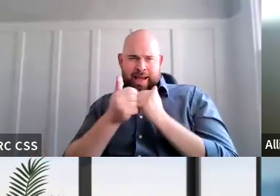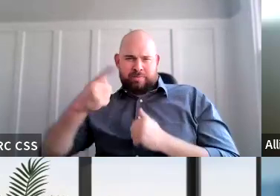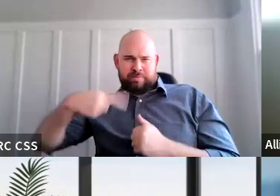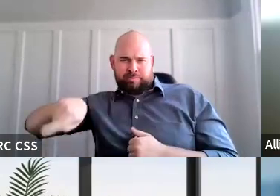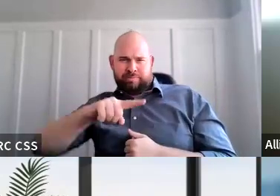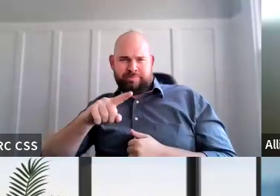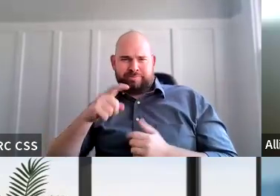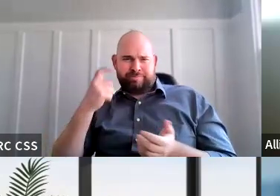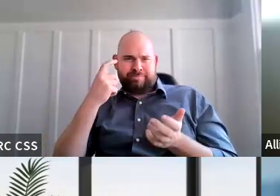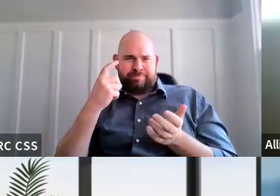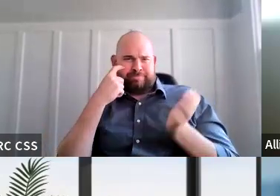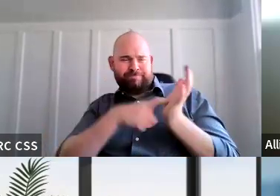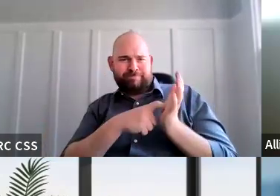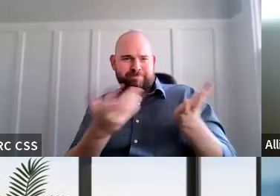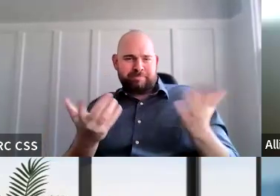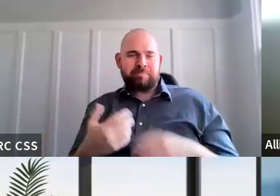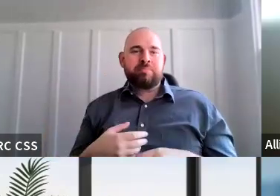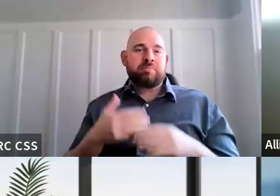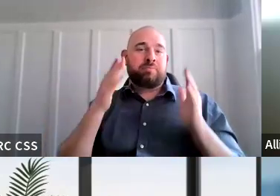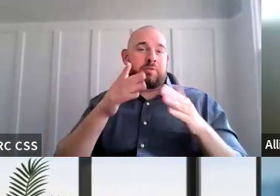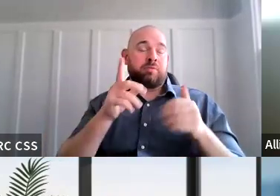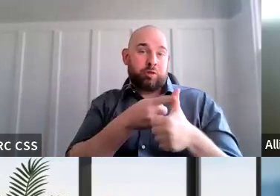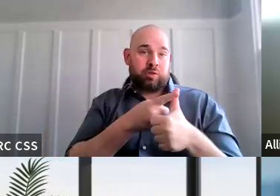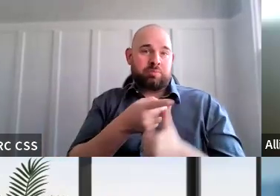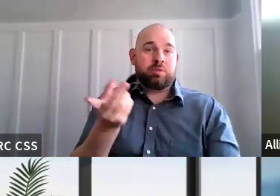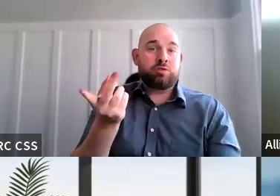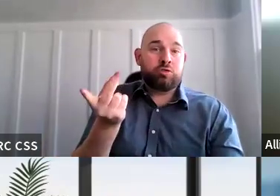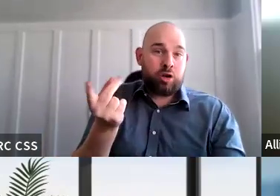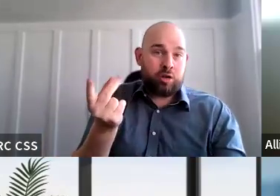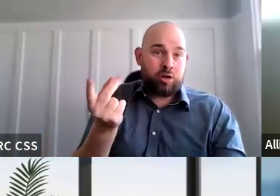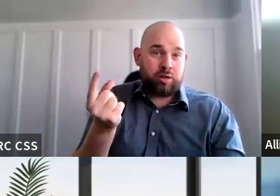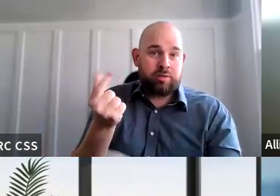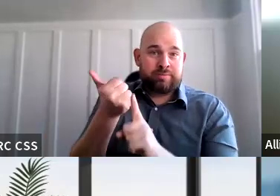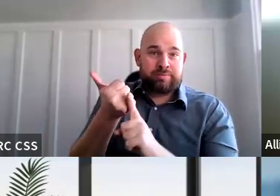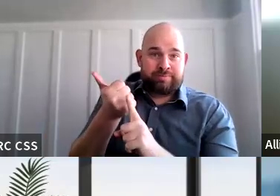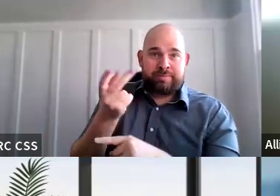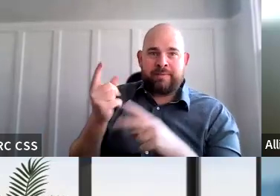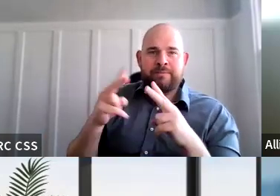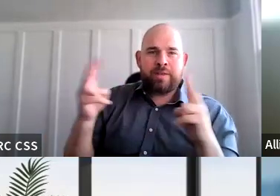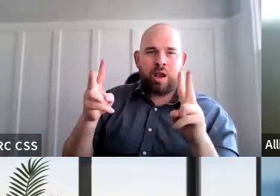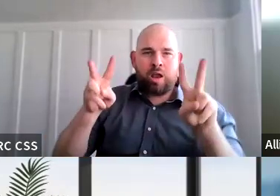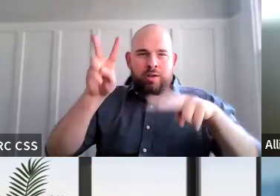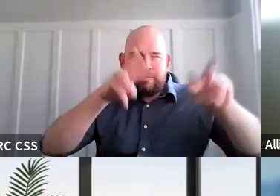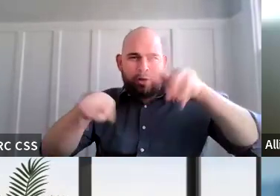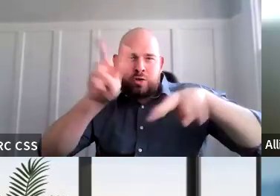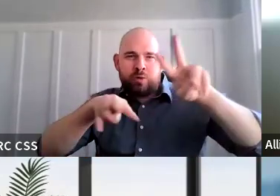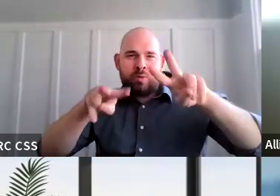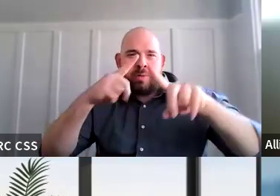owners. So if a hearing owner is making sounds, right, they're speaking, they're making those commands to their pet